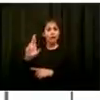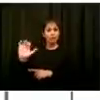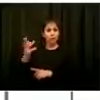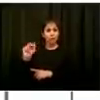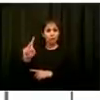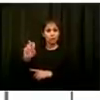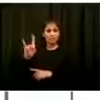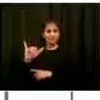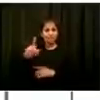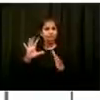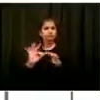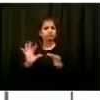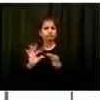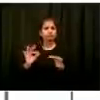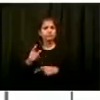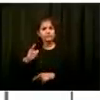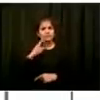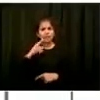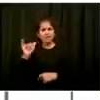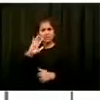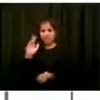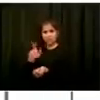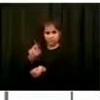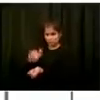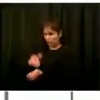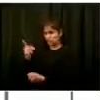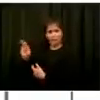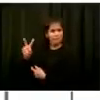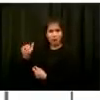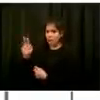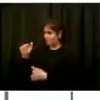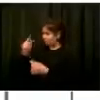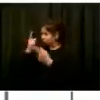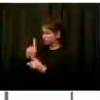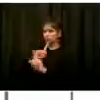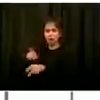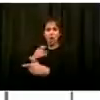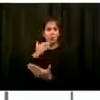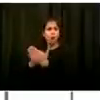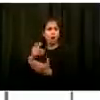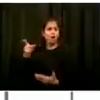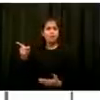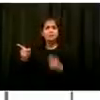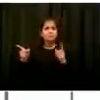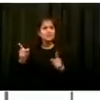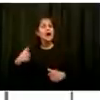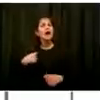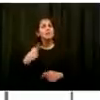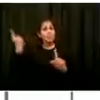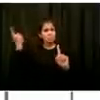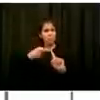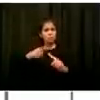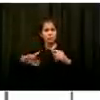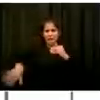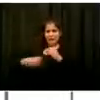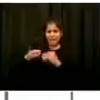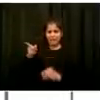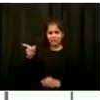will add to it is that, the other thing that is different now compared to a few months ago